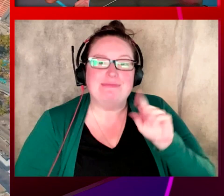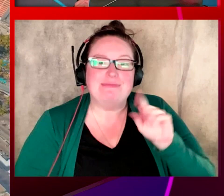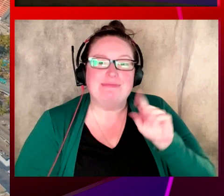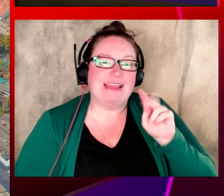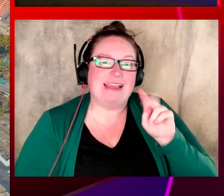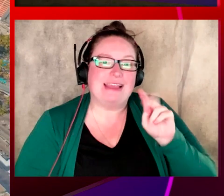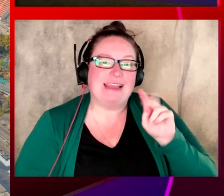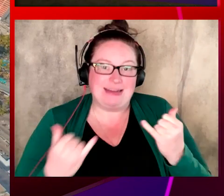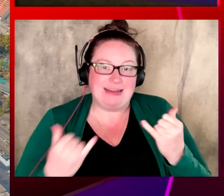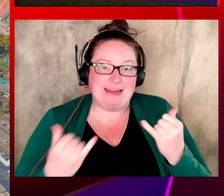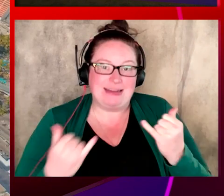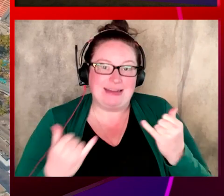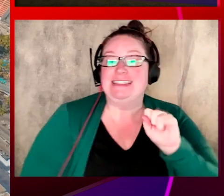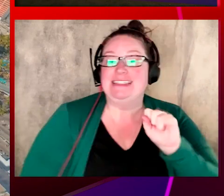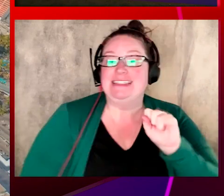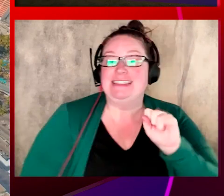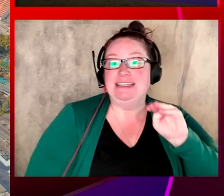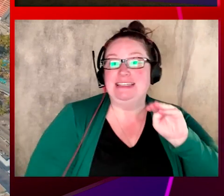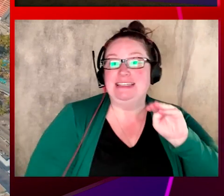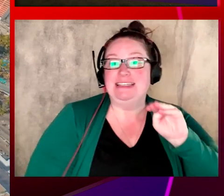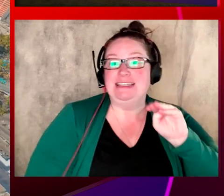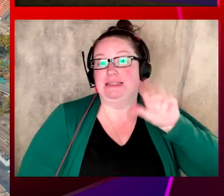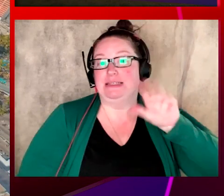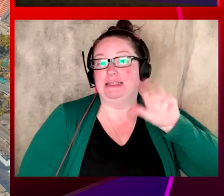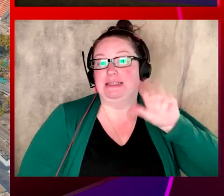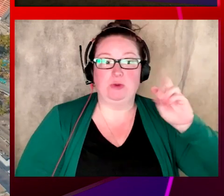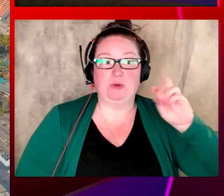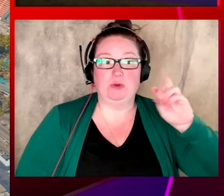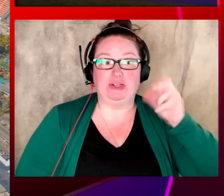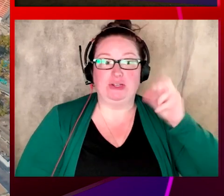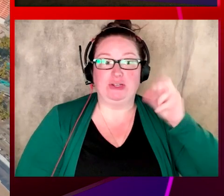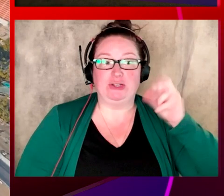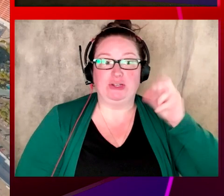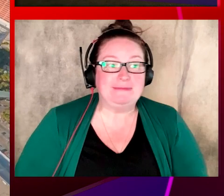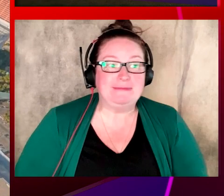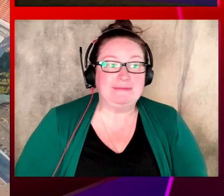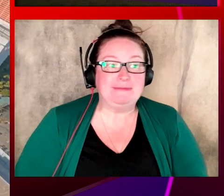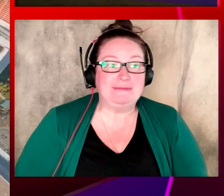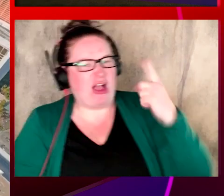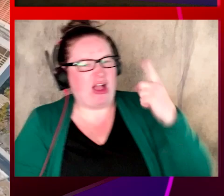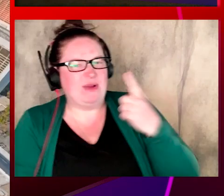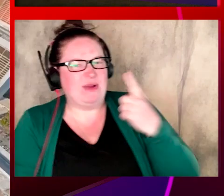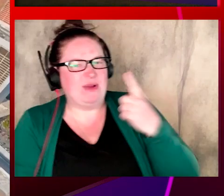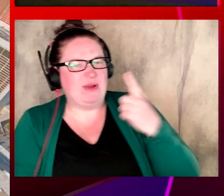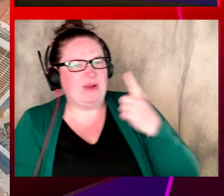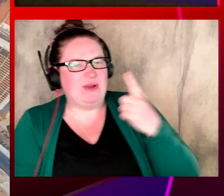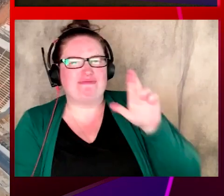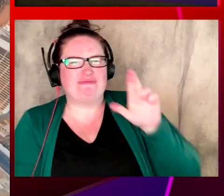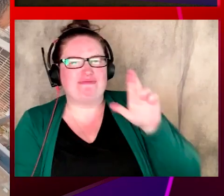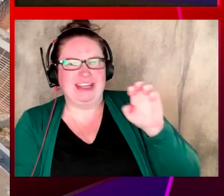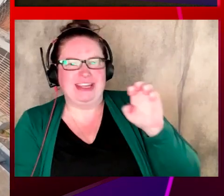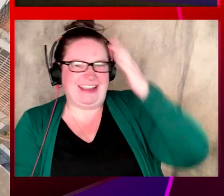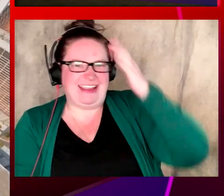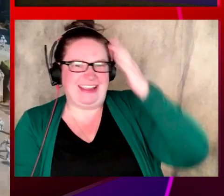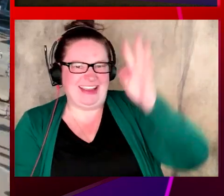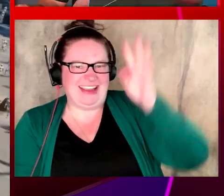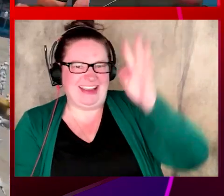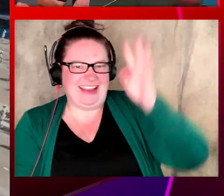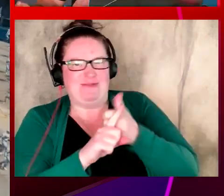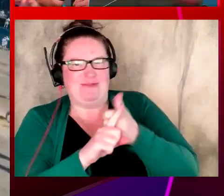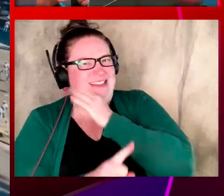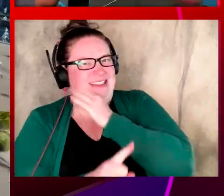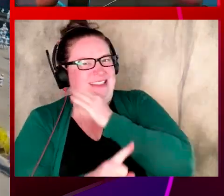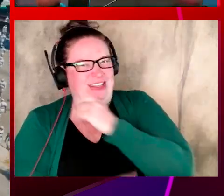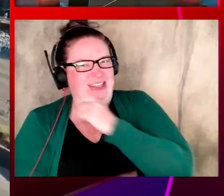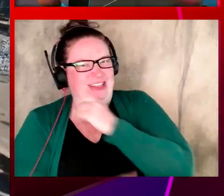am experiencing. SimSpace Weaver, yeah. SimSpace, yes, sorry. Exactly. I always thought reInvent was a simulation. If we just sort of run this forward, we can kind of